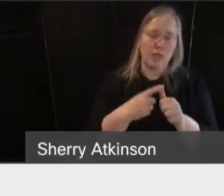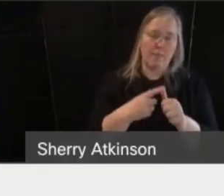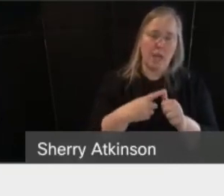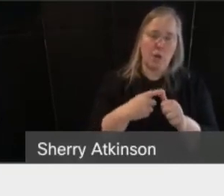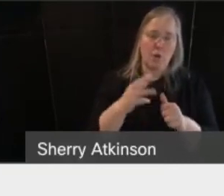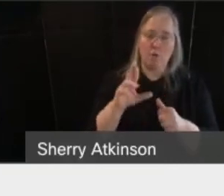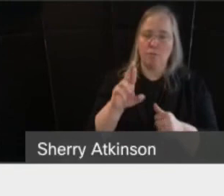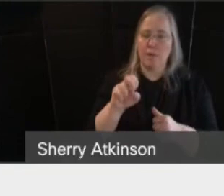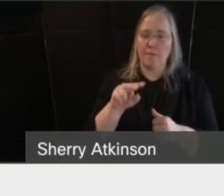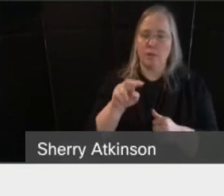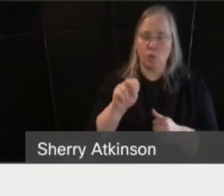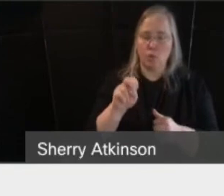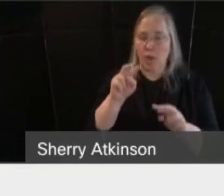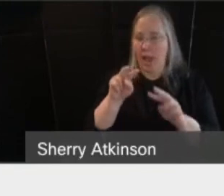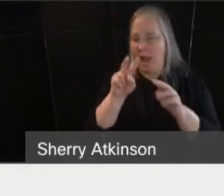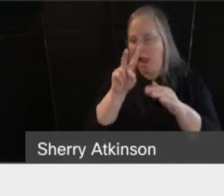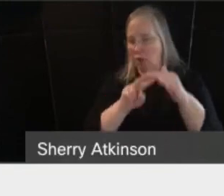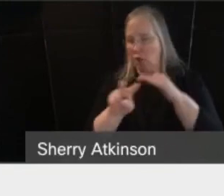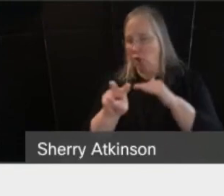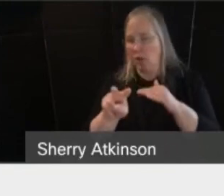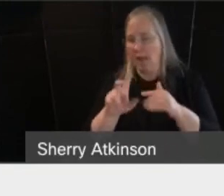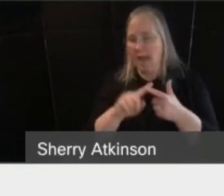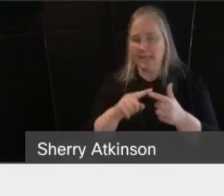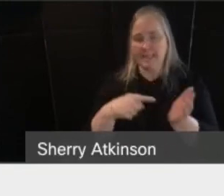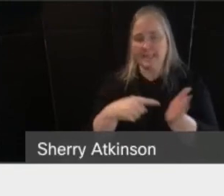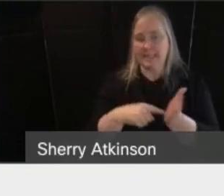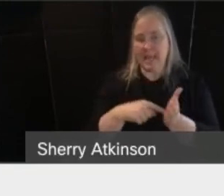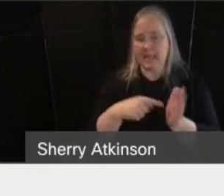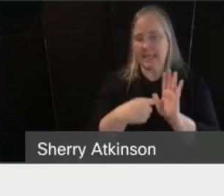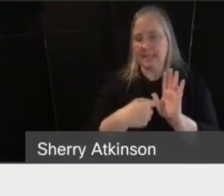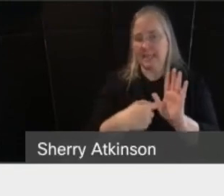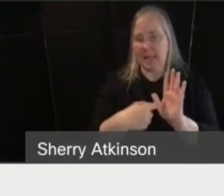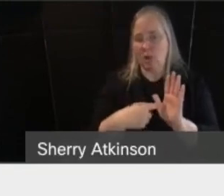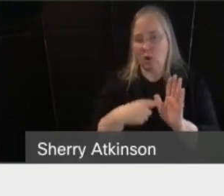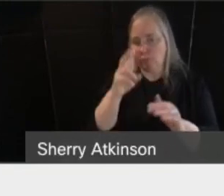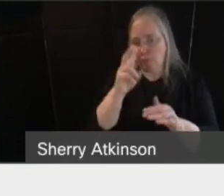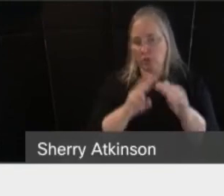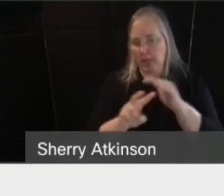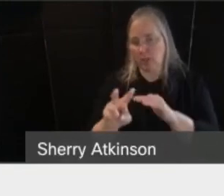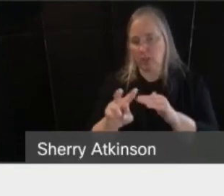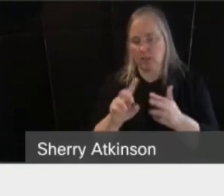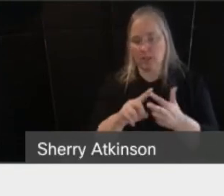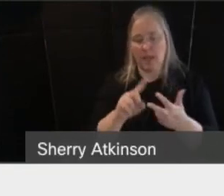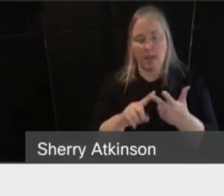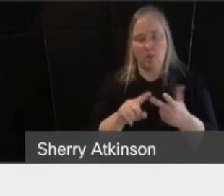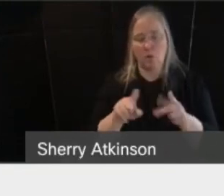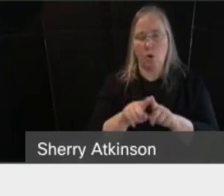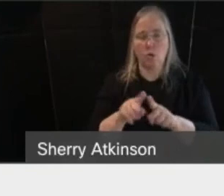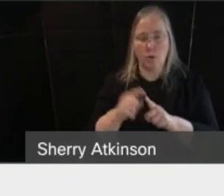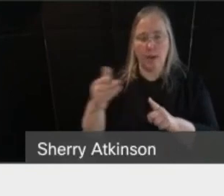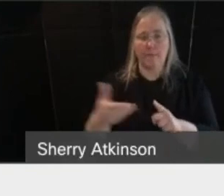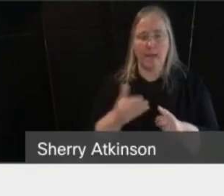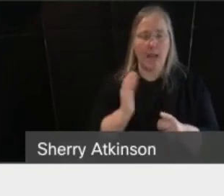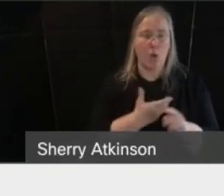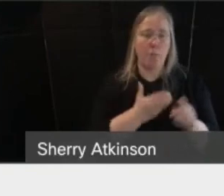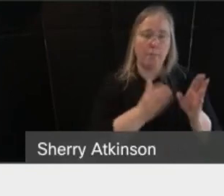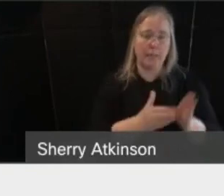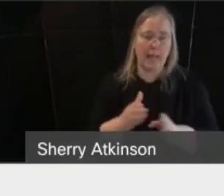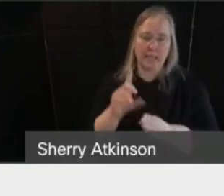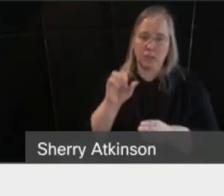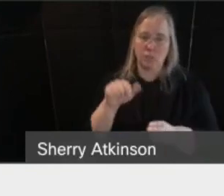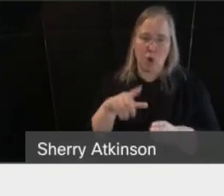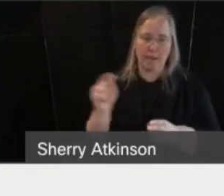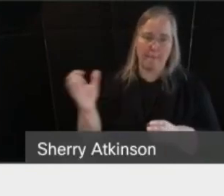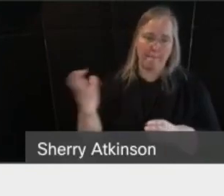as debt indicator projections. We will also invite our planning department back to